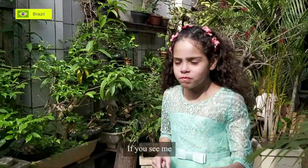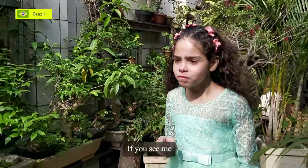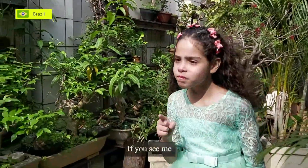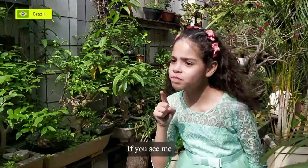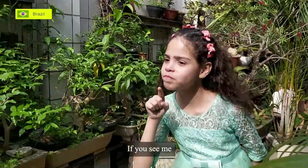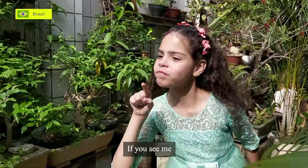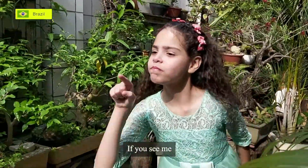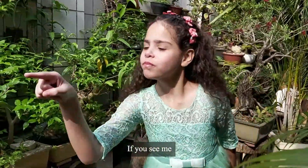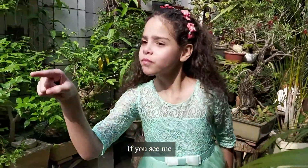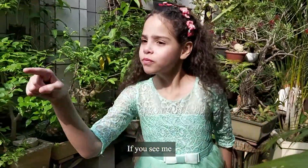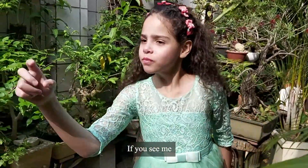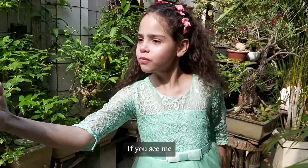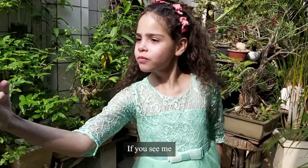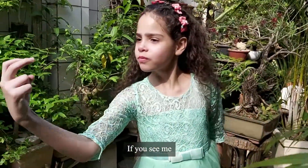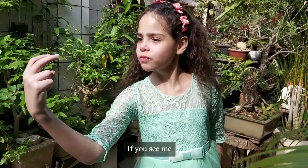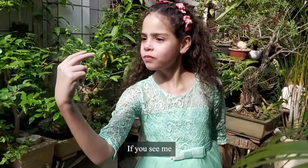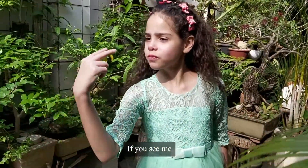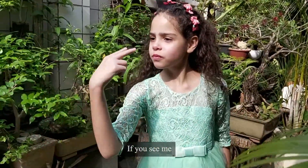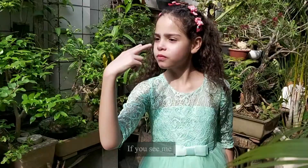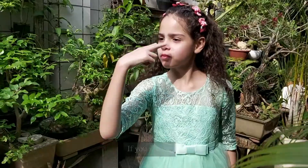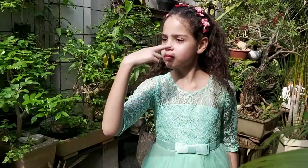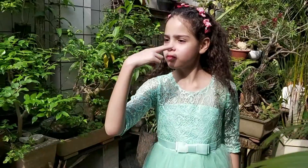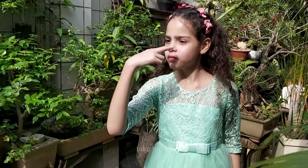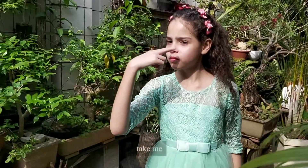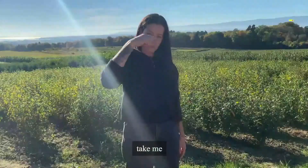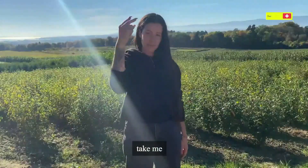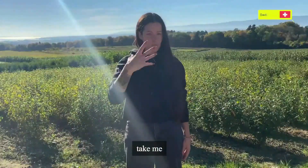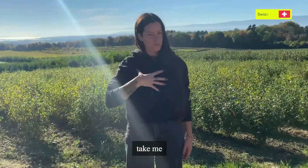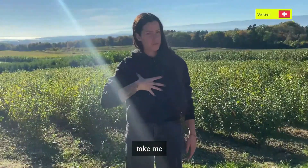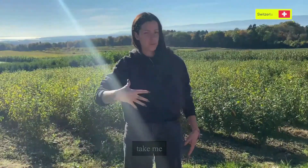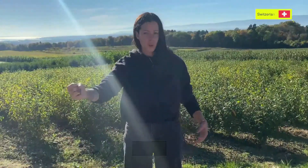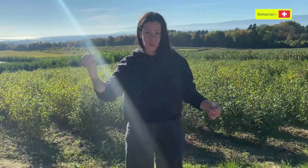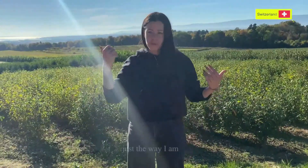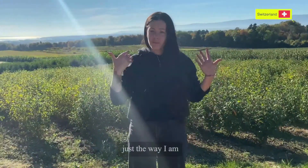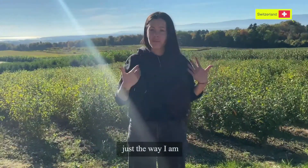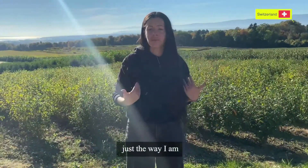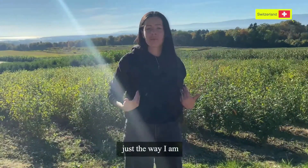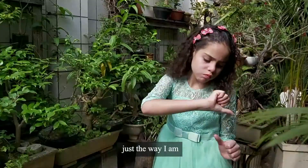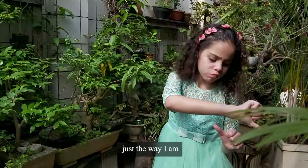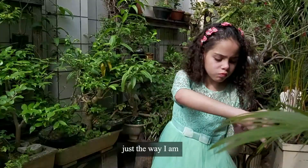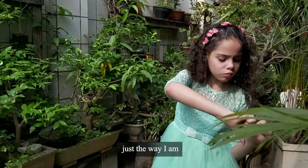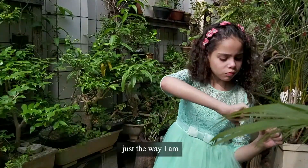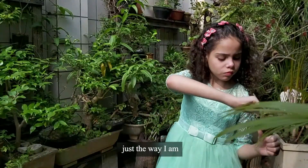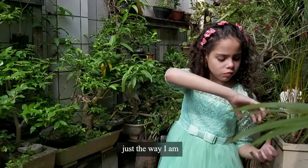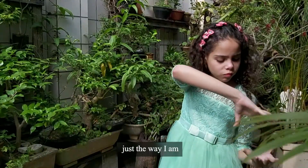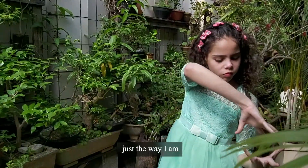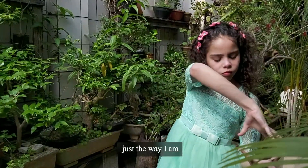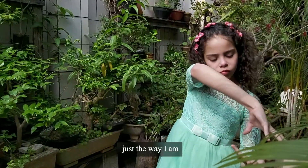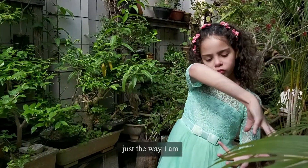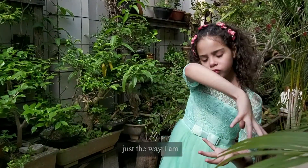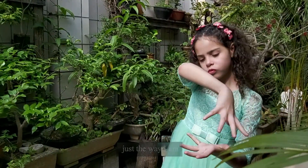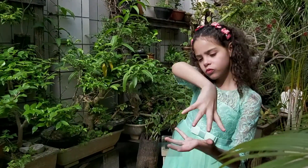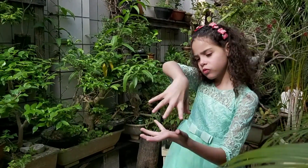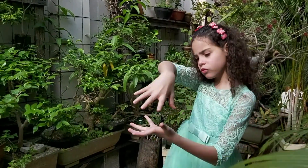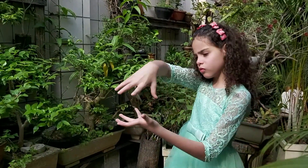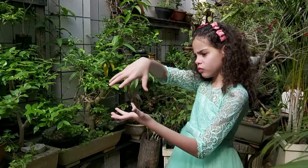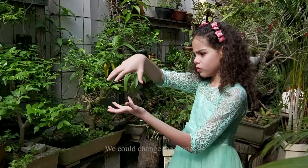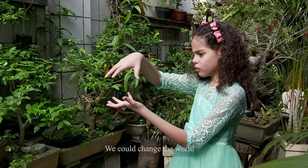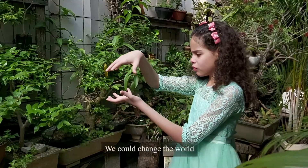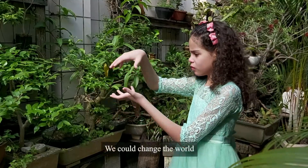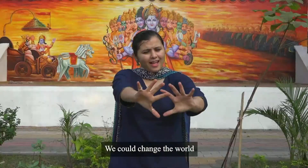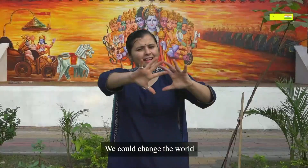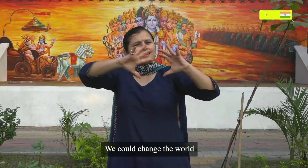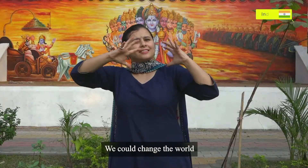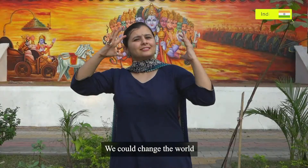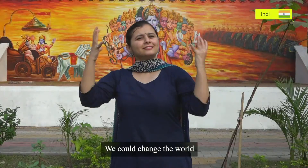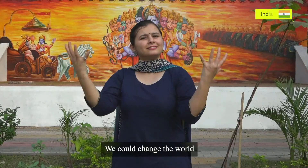If you see me, take me just the way I am.